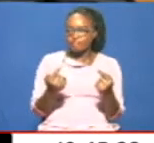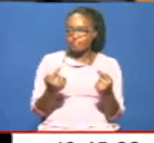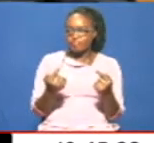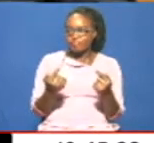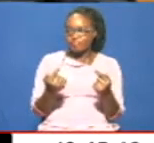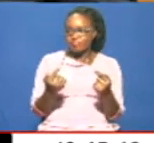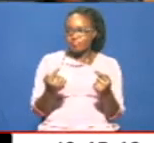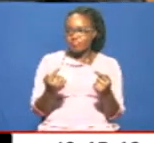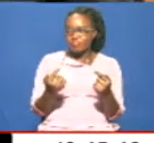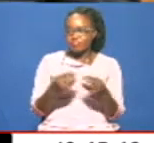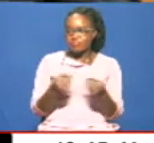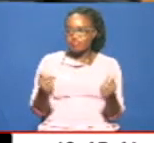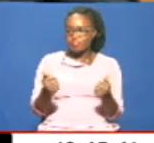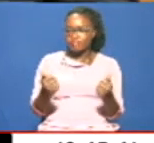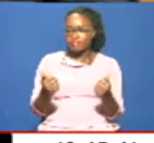solving,